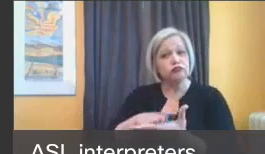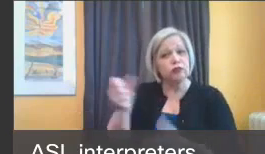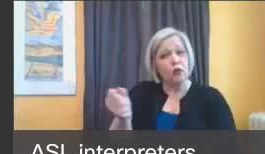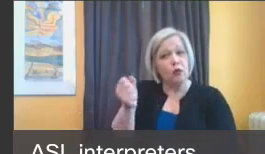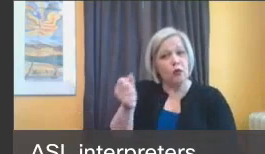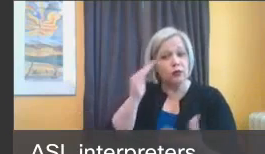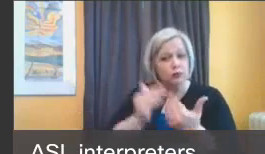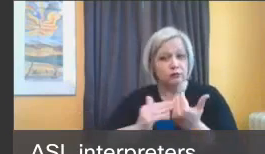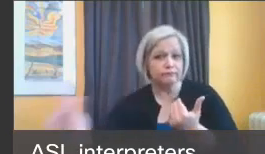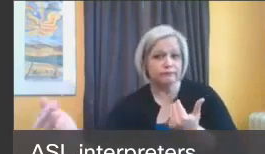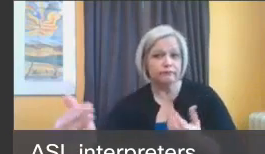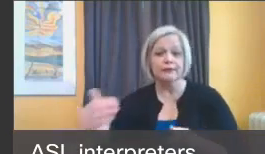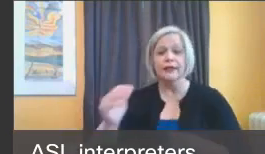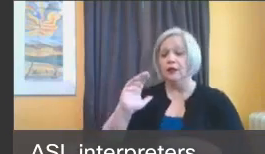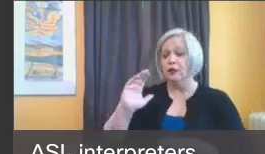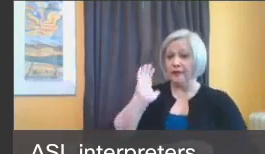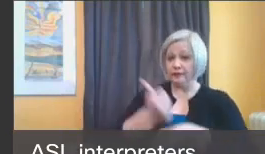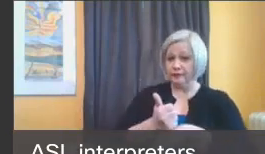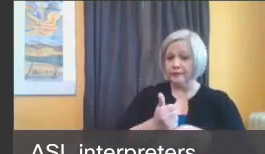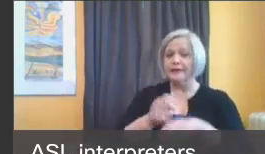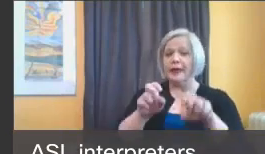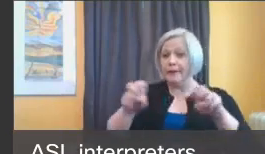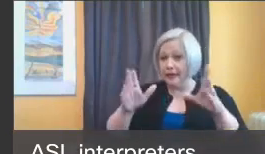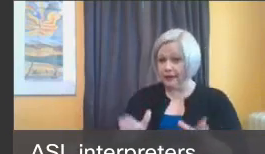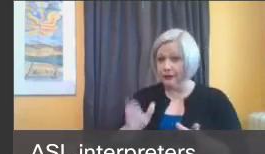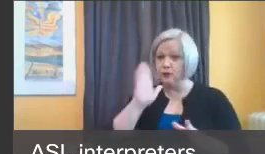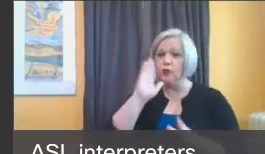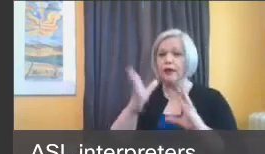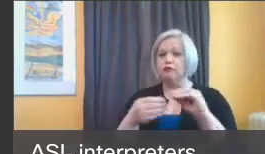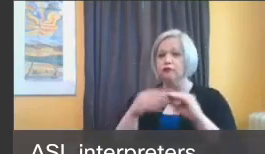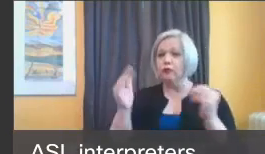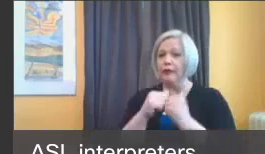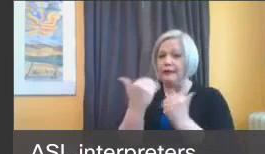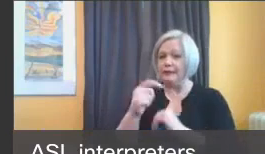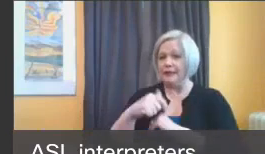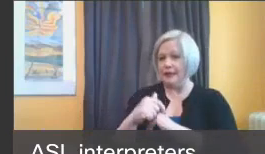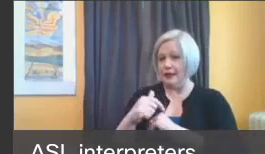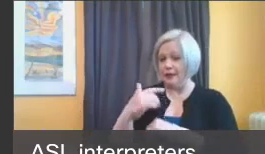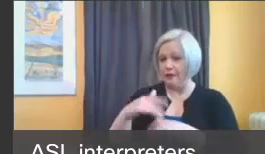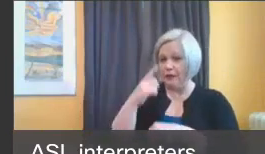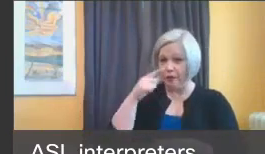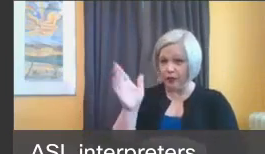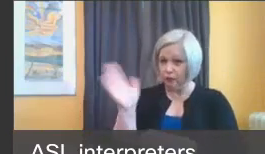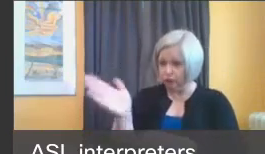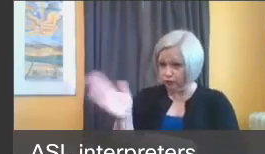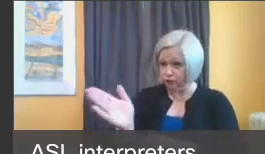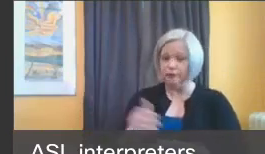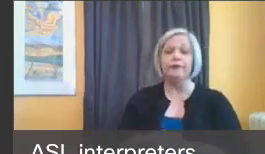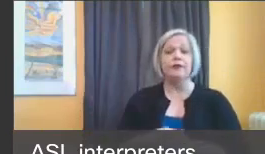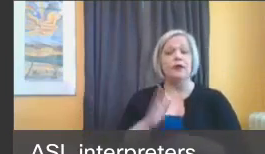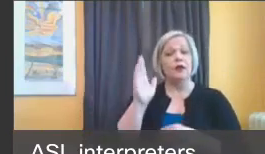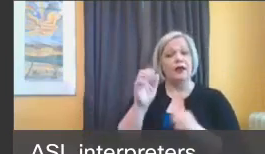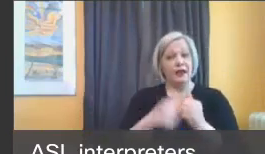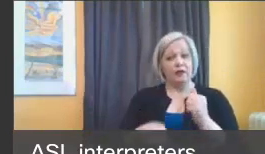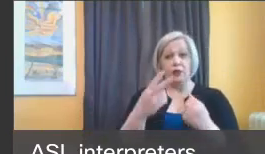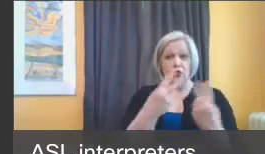have scheduled panelists who will be making presentations within the limited time available. After all the panelists, all two of them, have